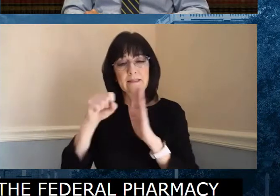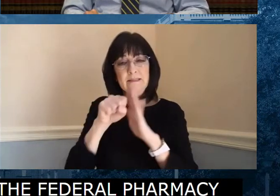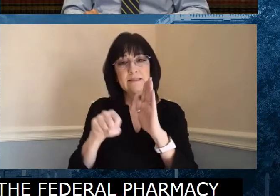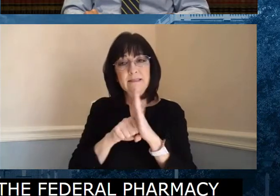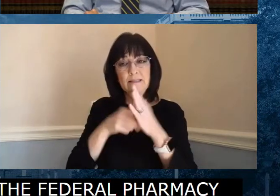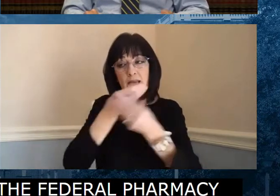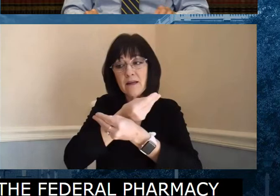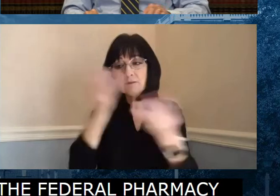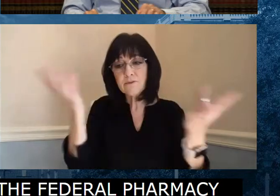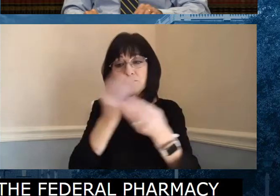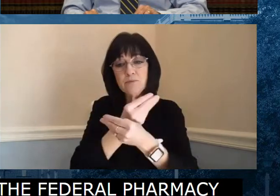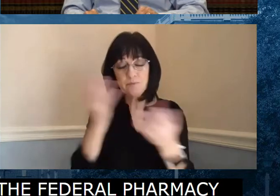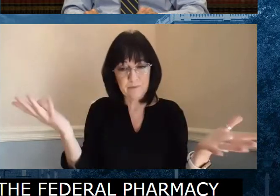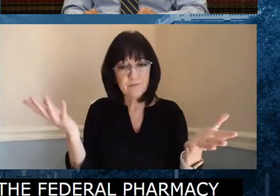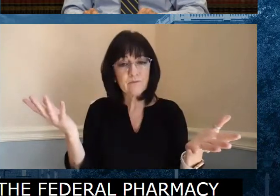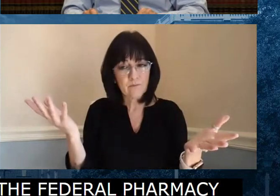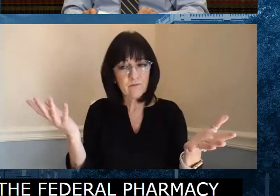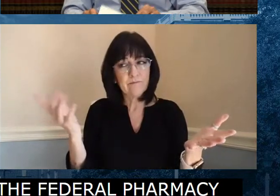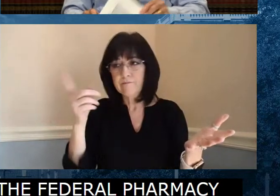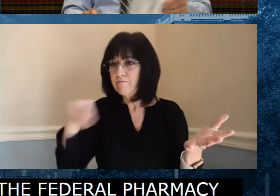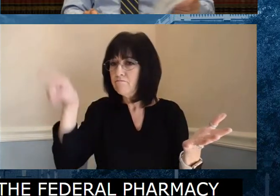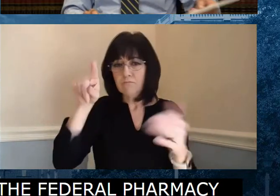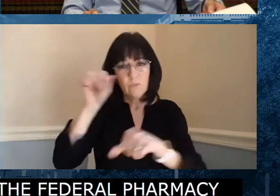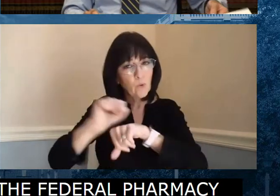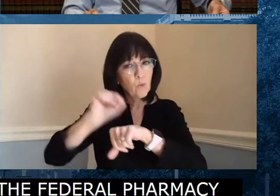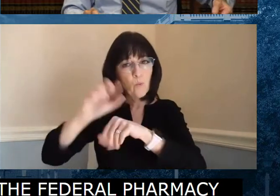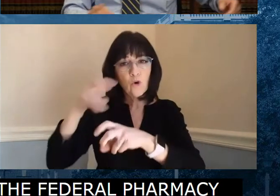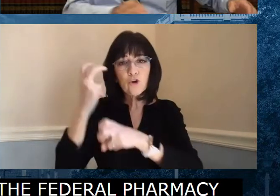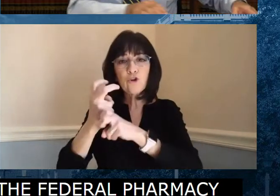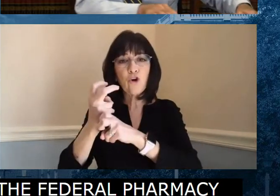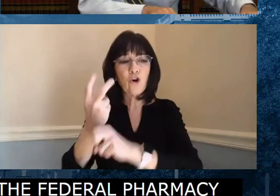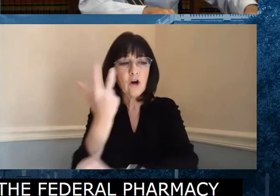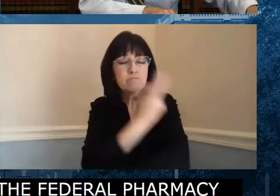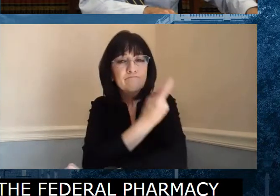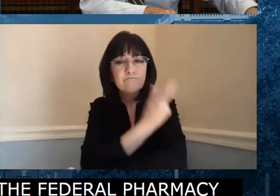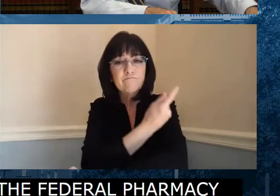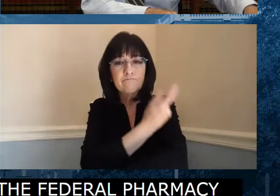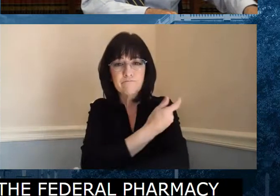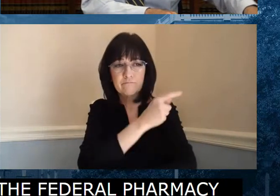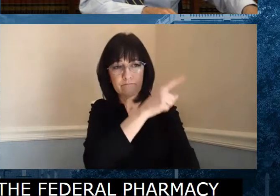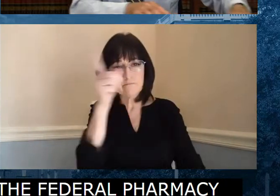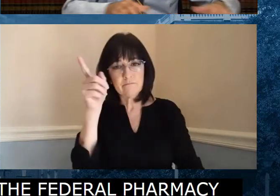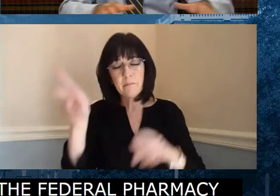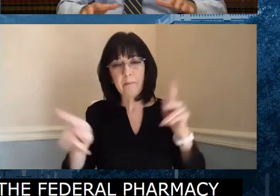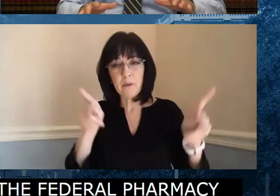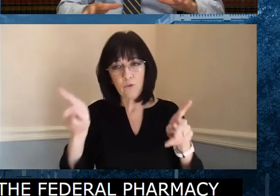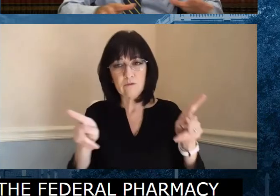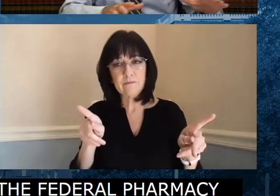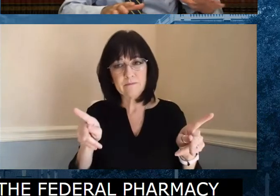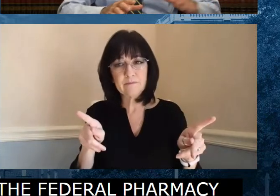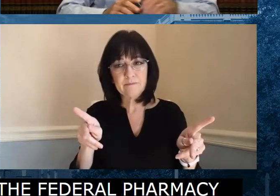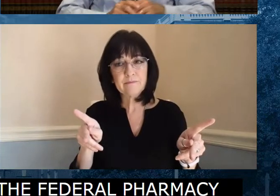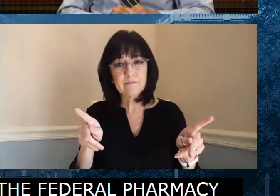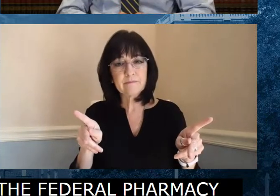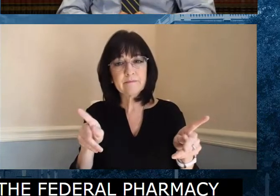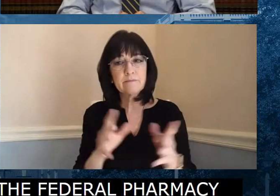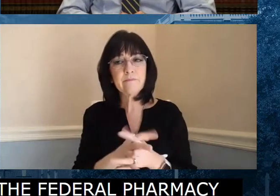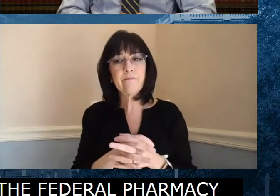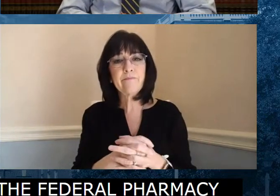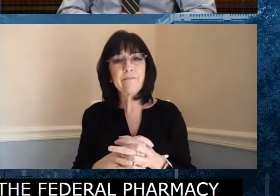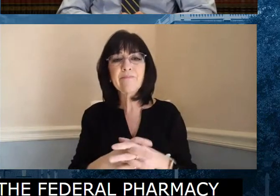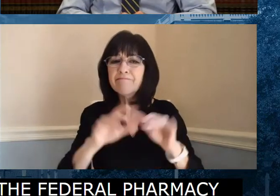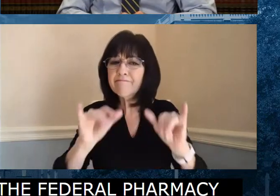been getting shots in people's arms as well, and we'll continue to rely on them. We are seeing a little bit of a softening